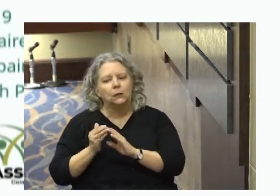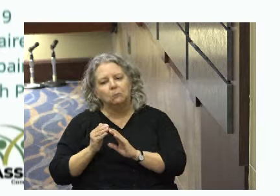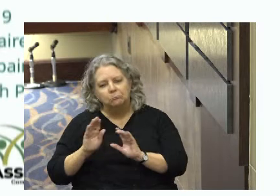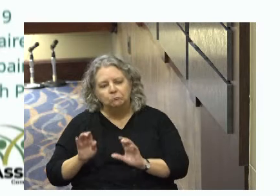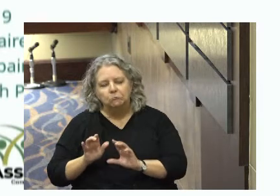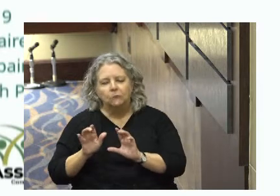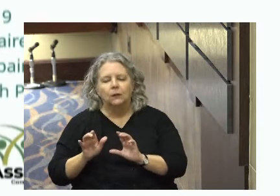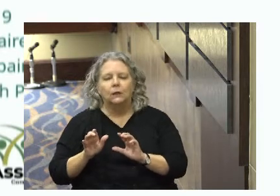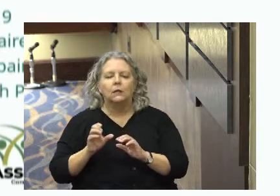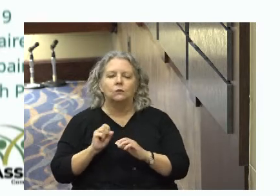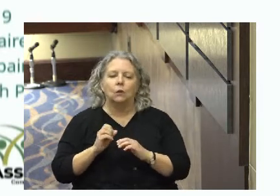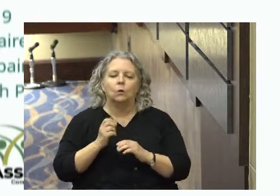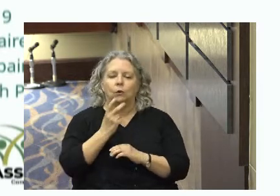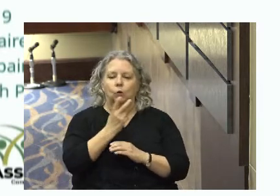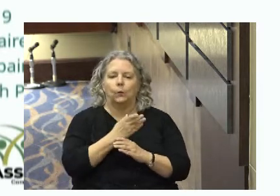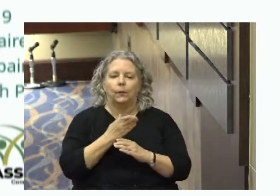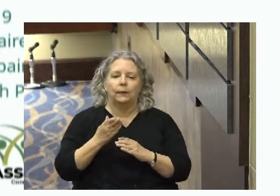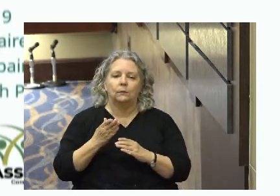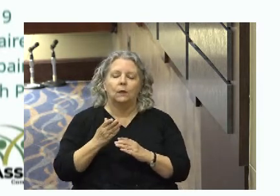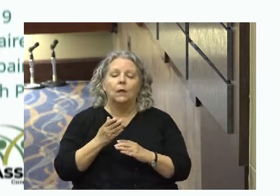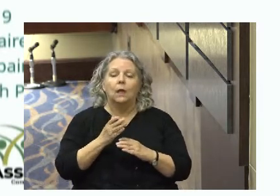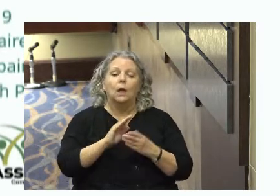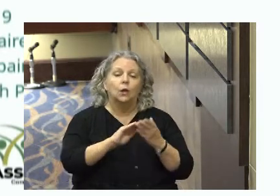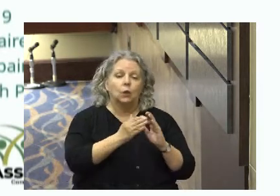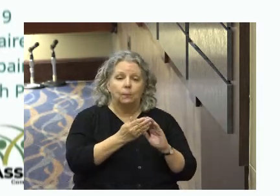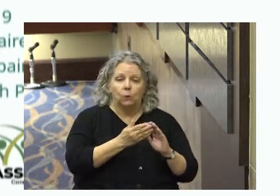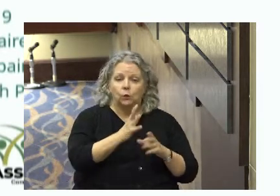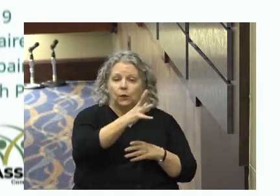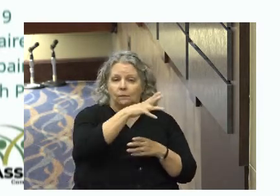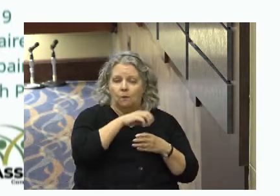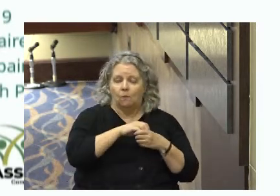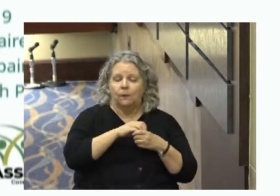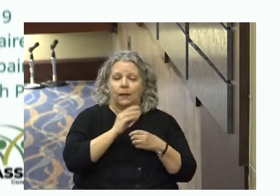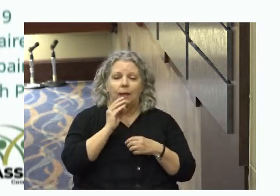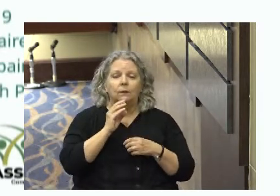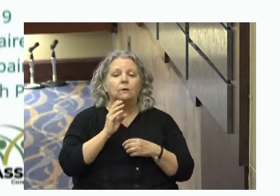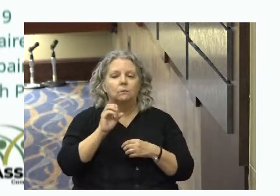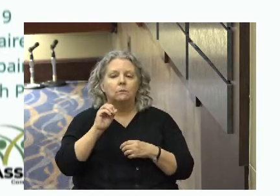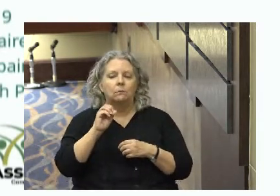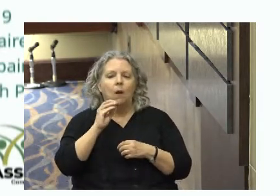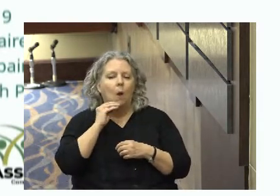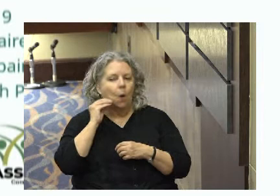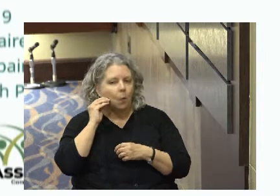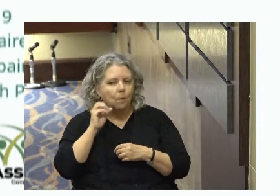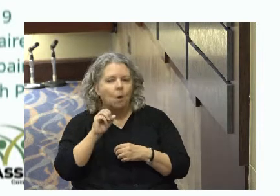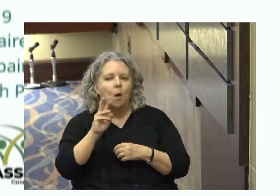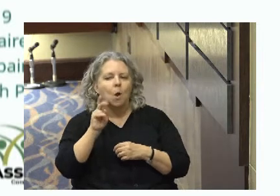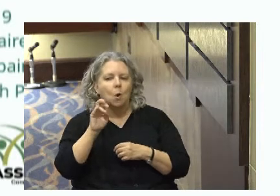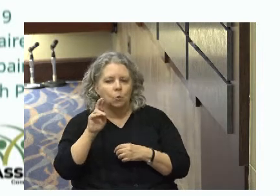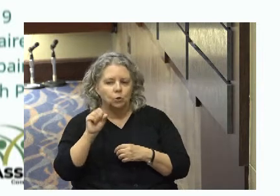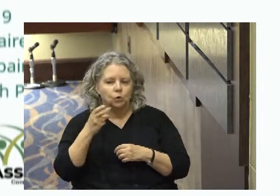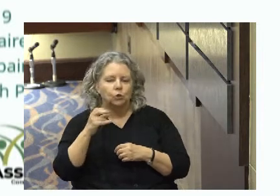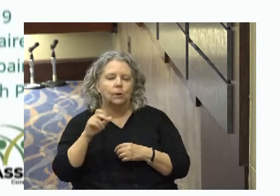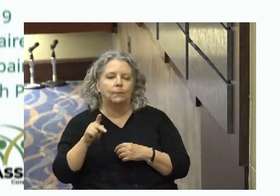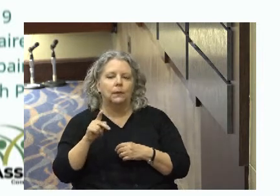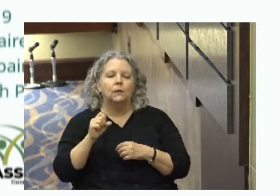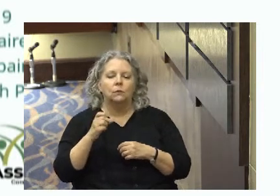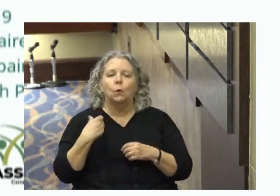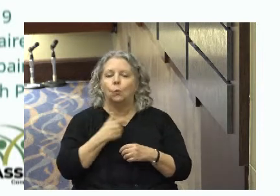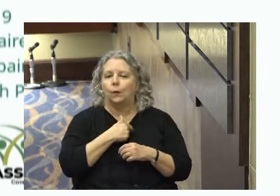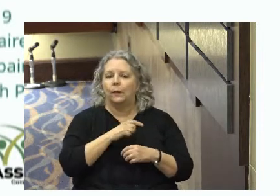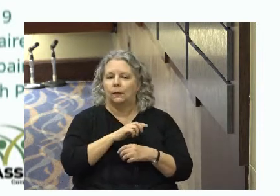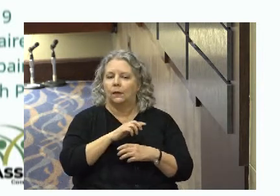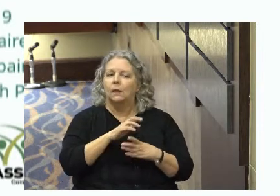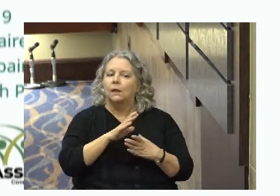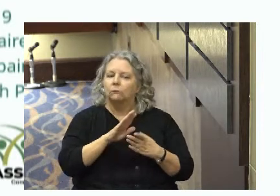homeownership. So we serve in 7 different neighborhoods in Waco, in the core of the city, and that also in those neighborhoods are